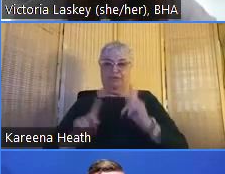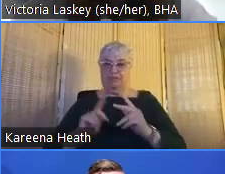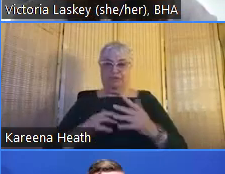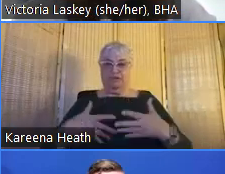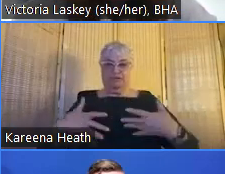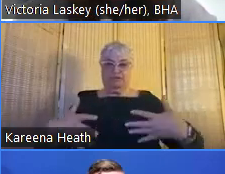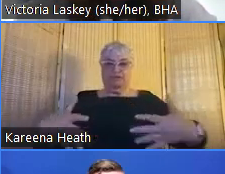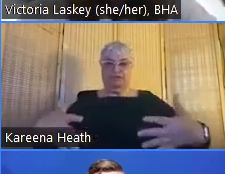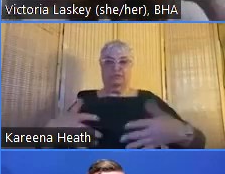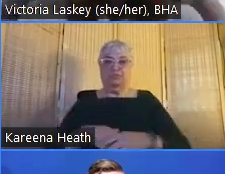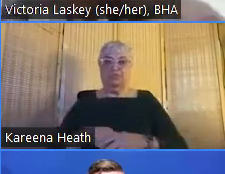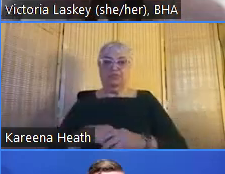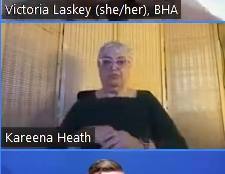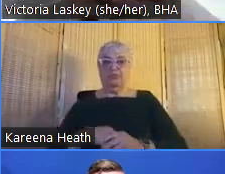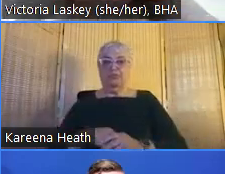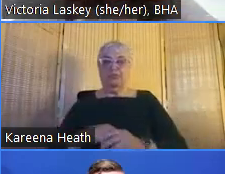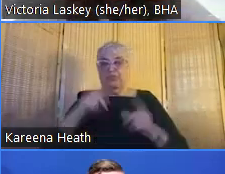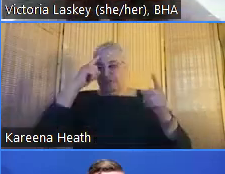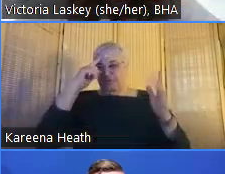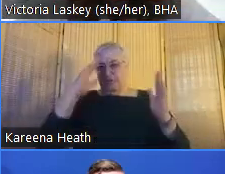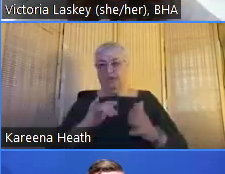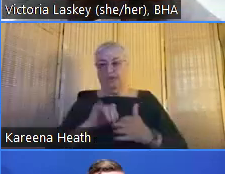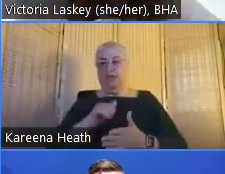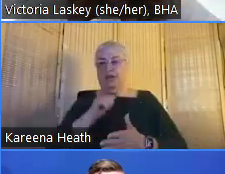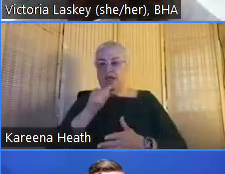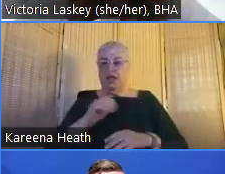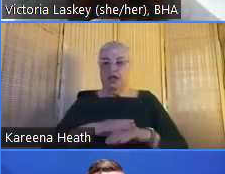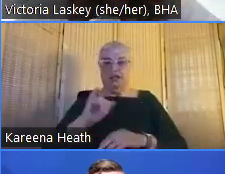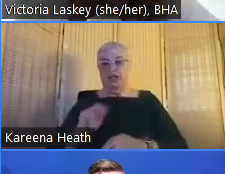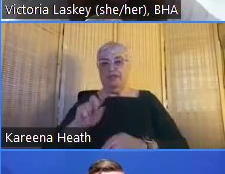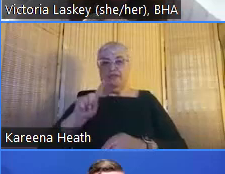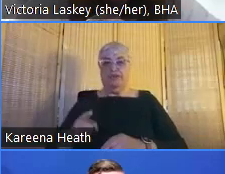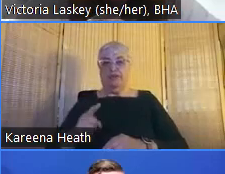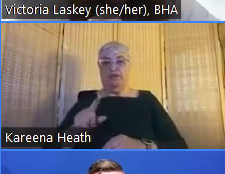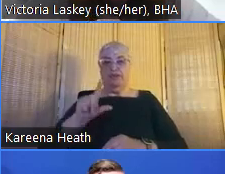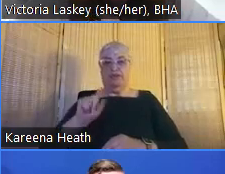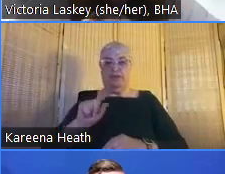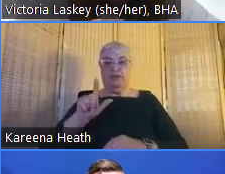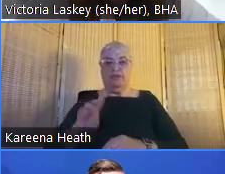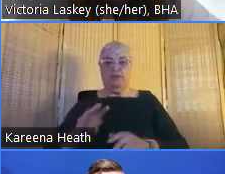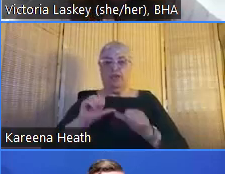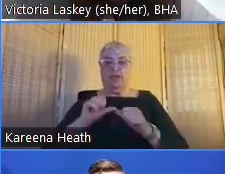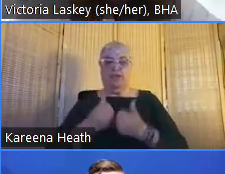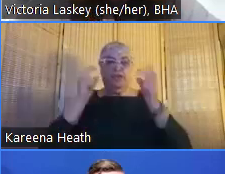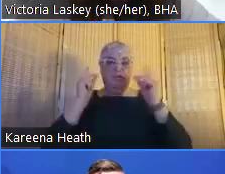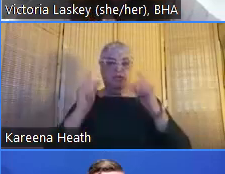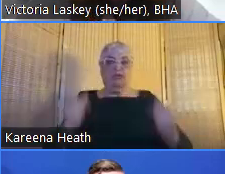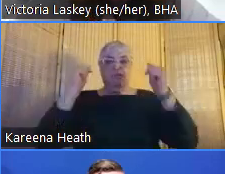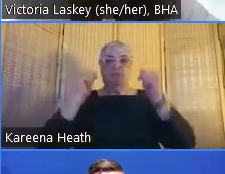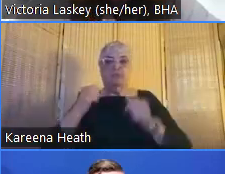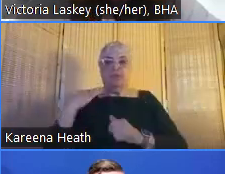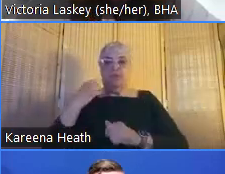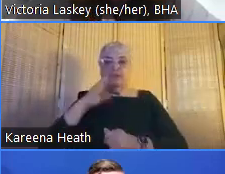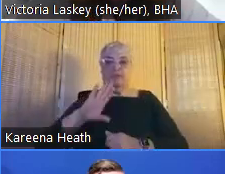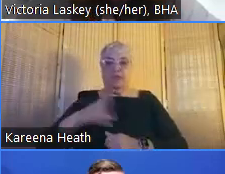anxiety. The expectation is not that on January 1st, agencies will immediately apply for their